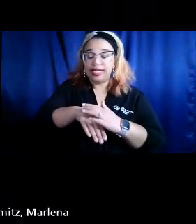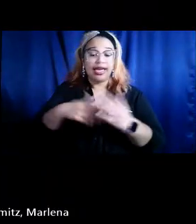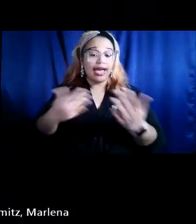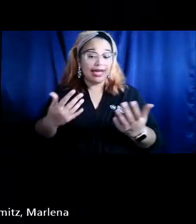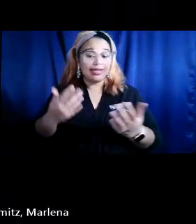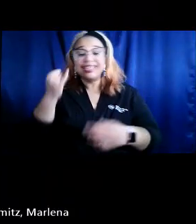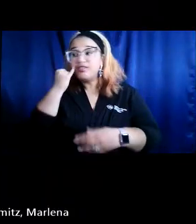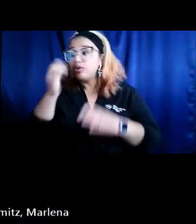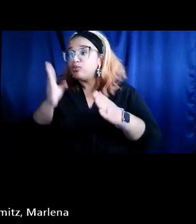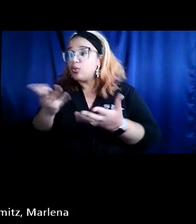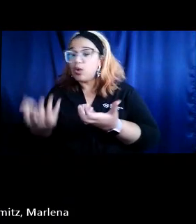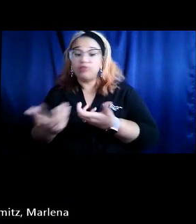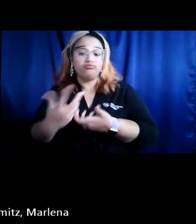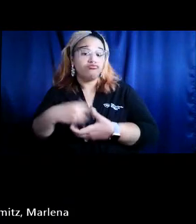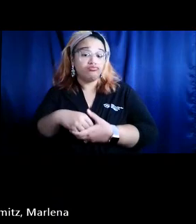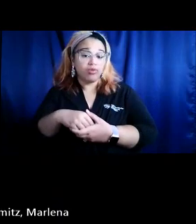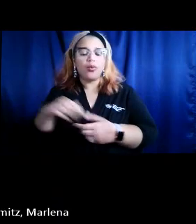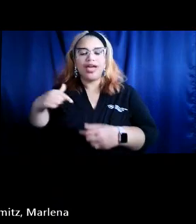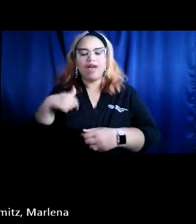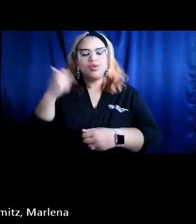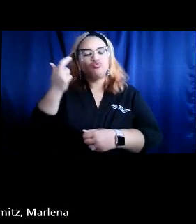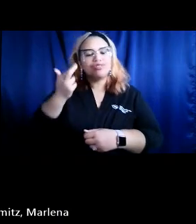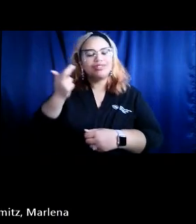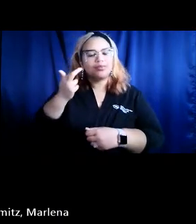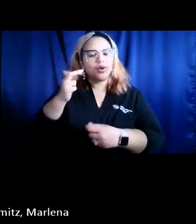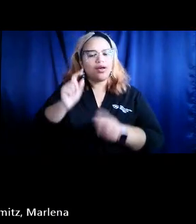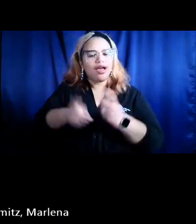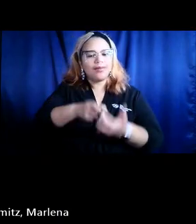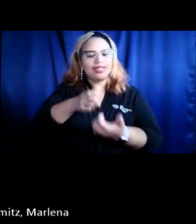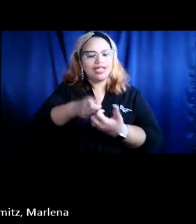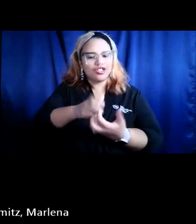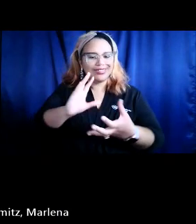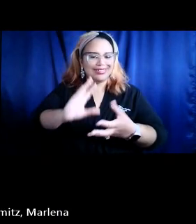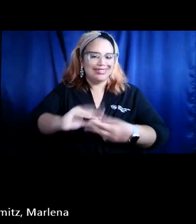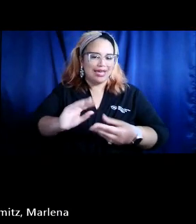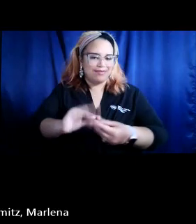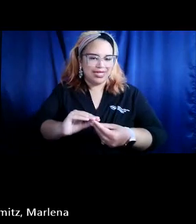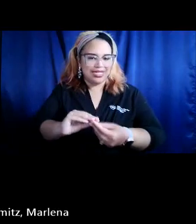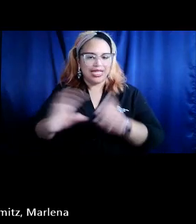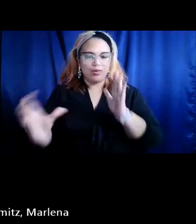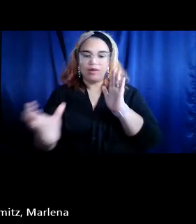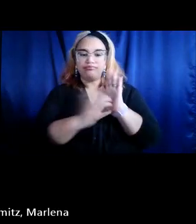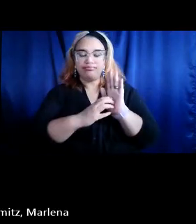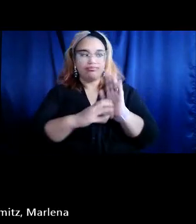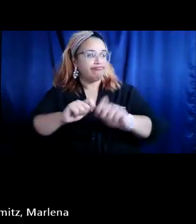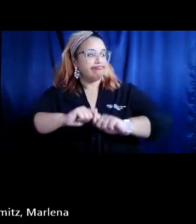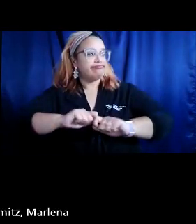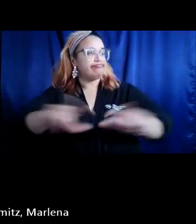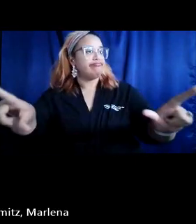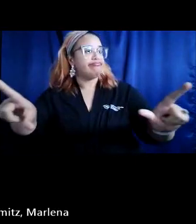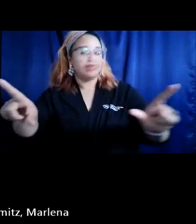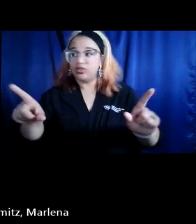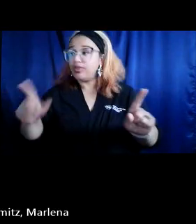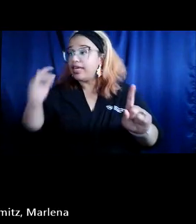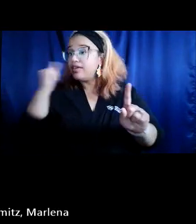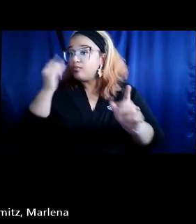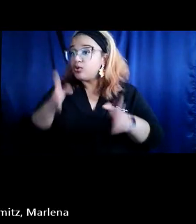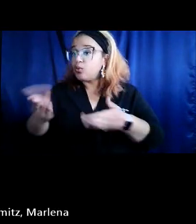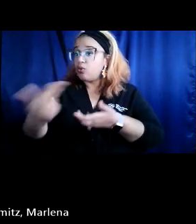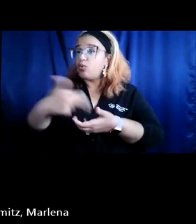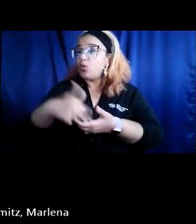Excellent. Today's presentation is the first part of our Disability Inclusive Workplace series and focuses on inclusive